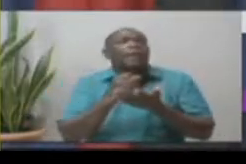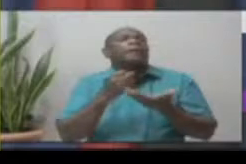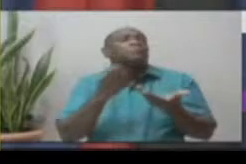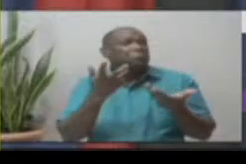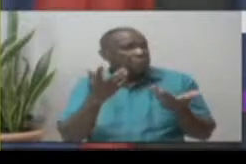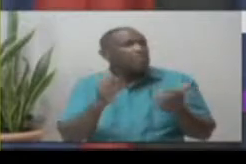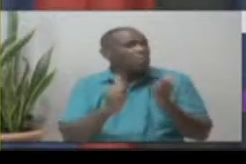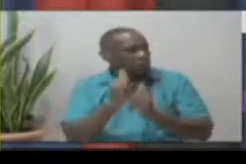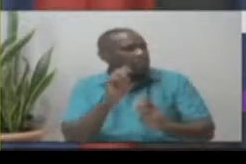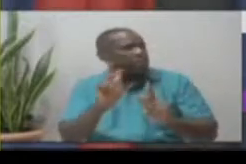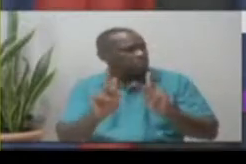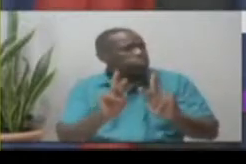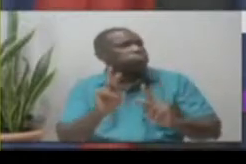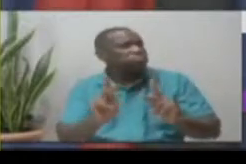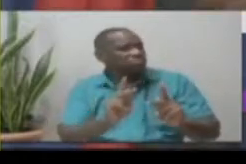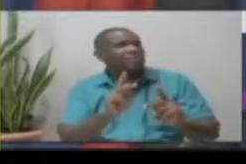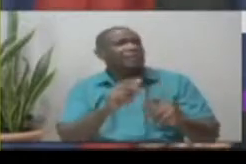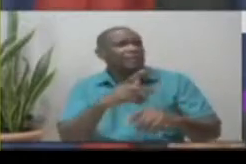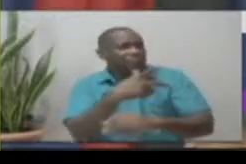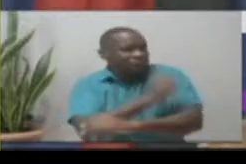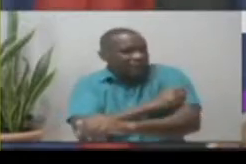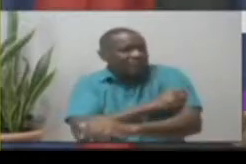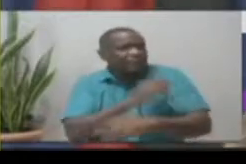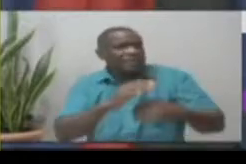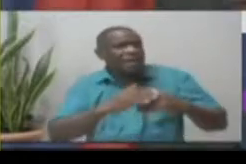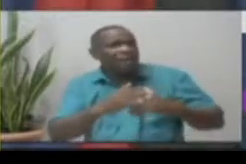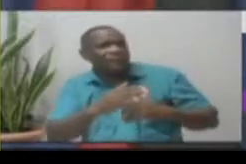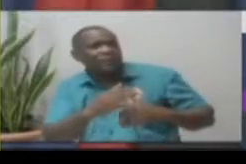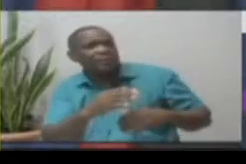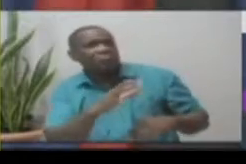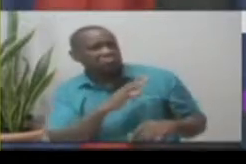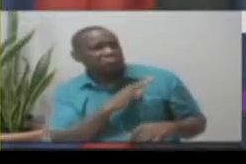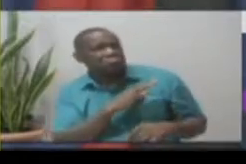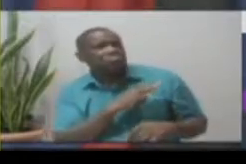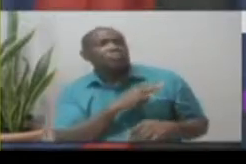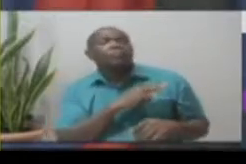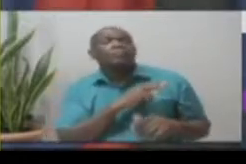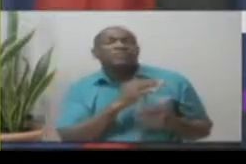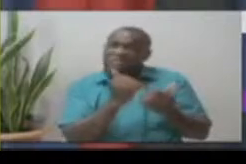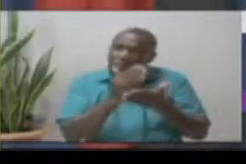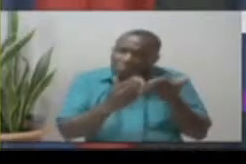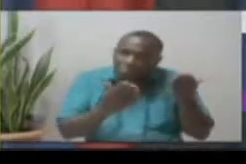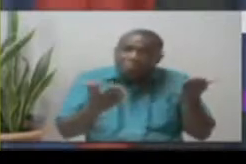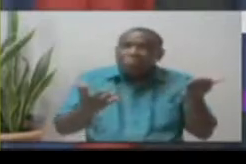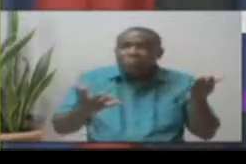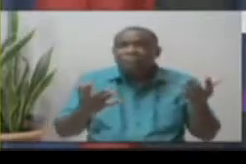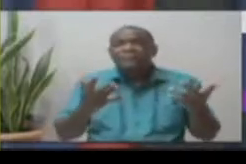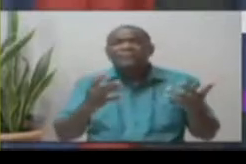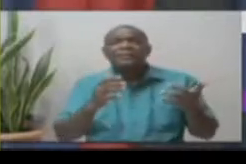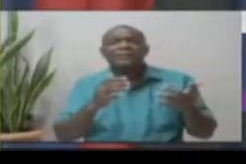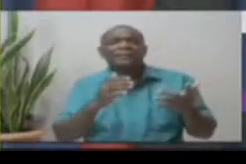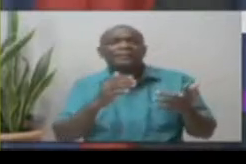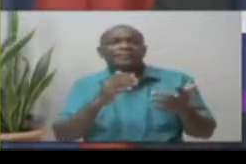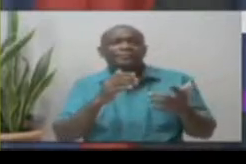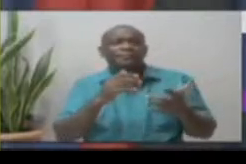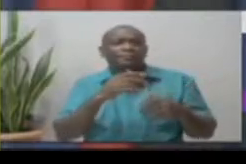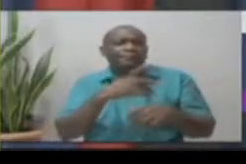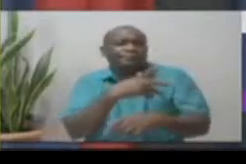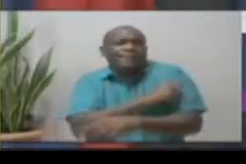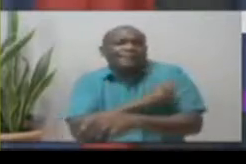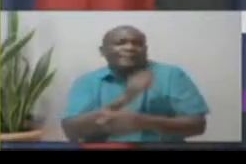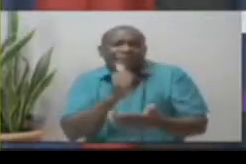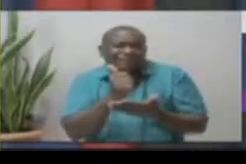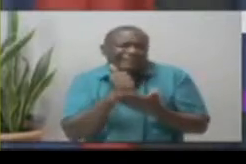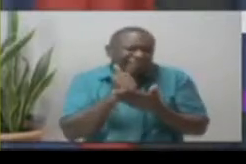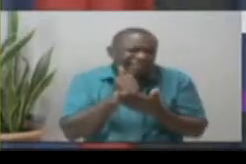some. We're getting information that some are not responding as well as they thought and so on. But that conversation will go on until it is